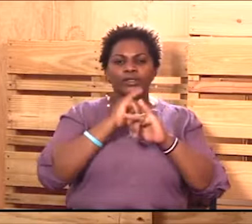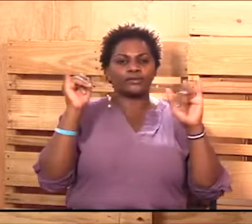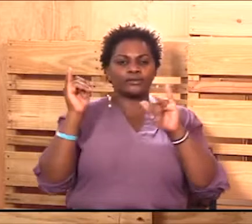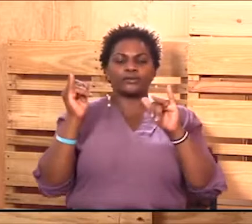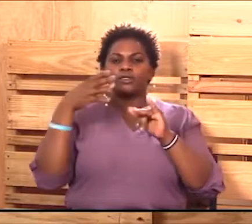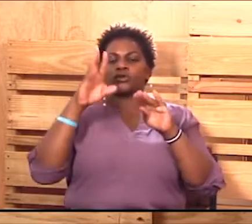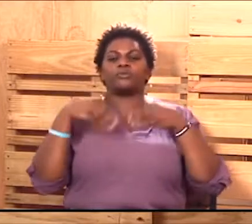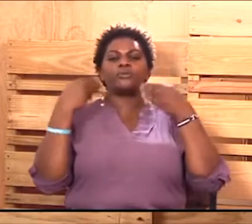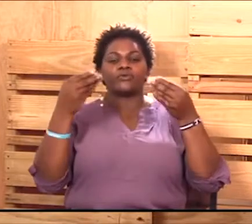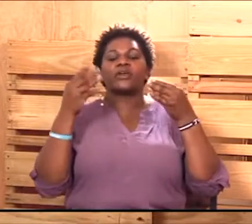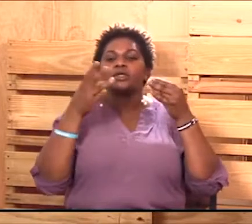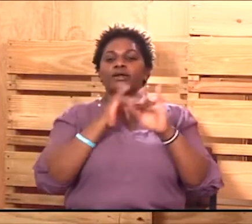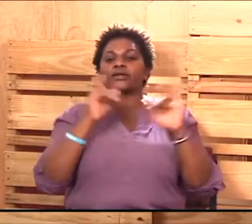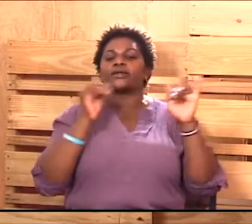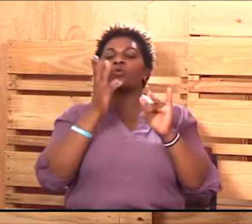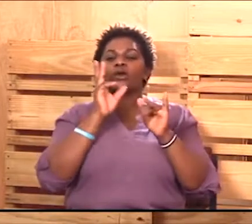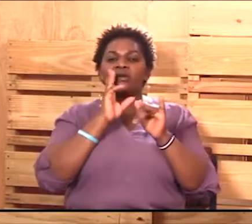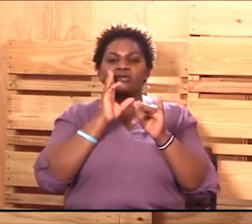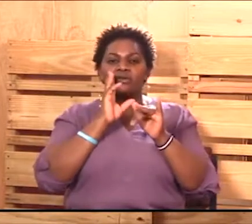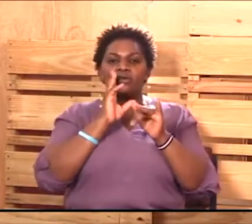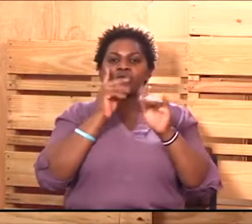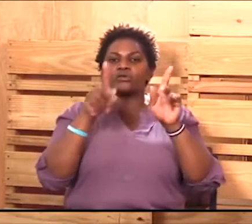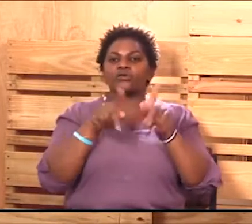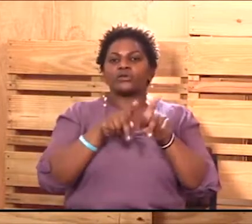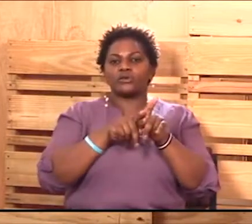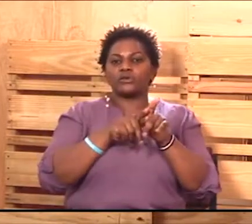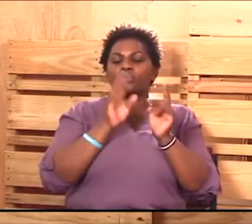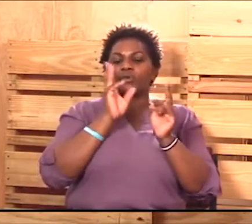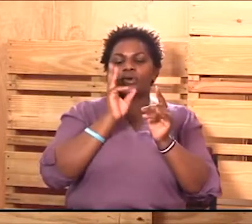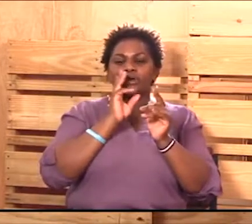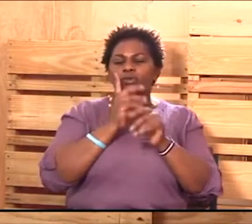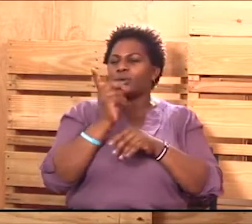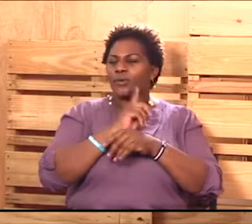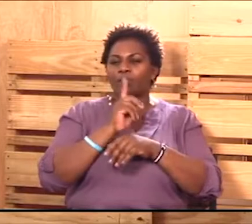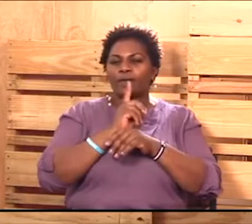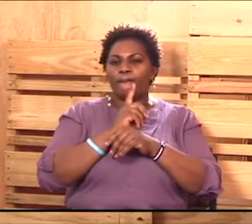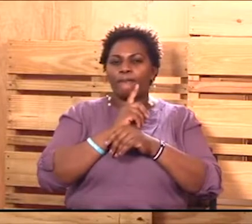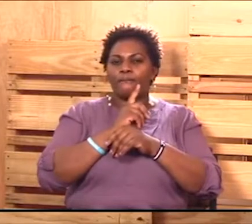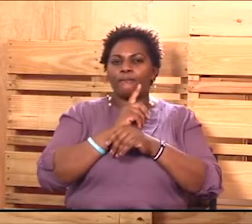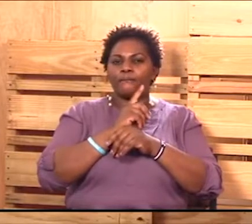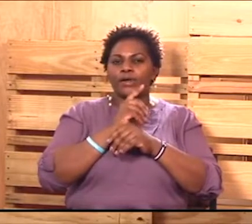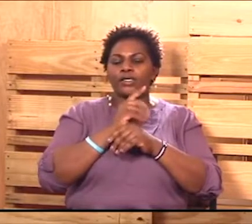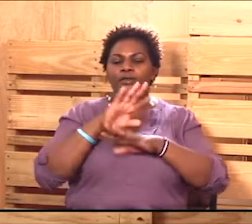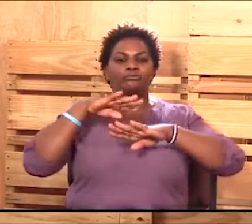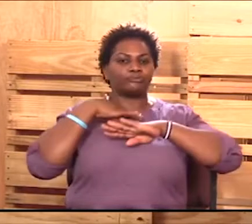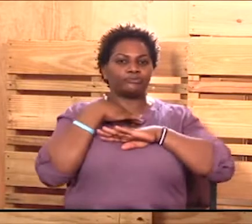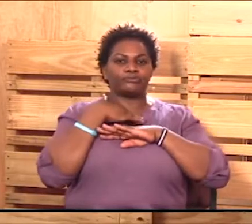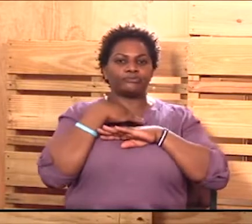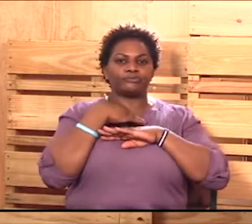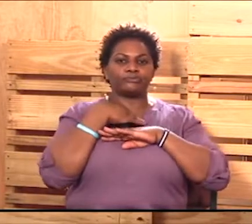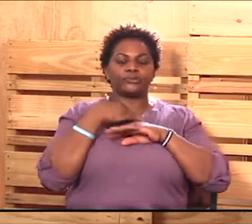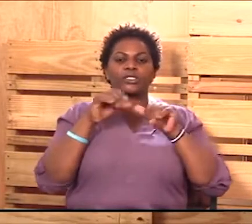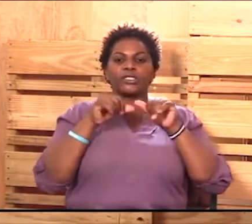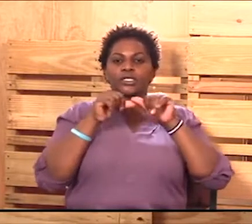God provided clean water for them, even though the water was bitter. And they are satisfied, and